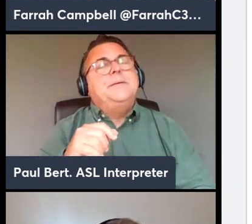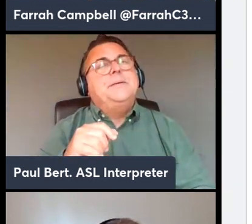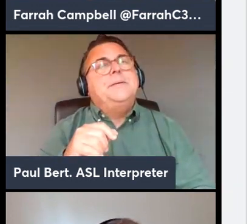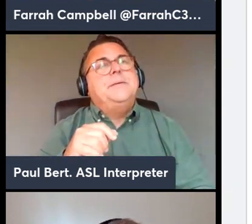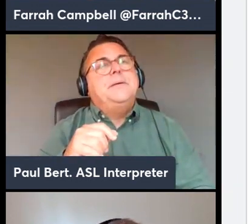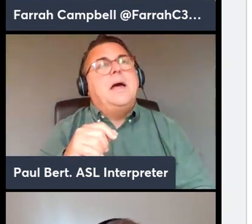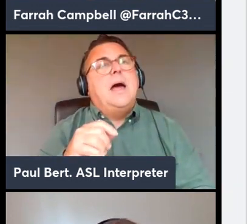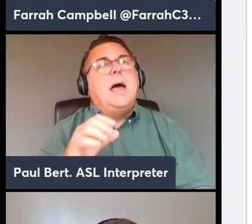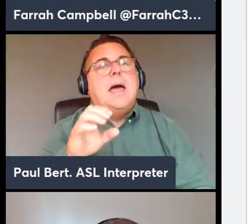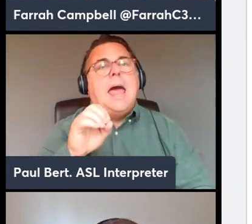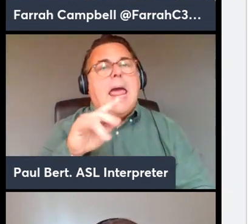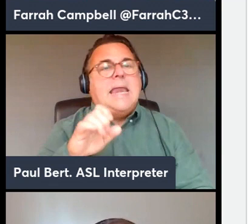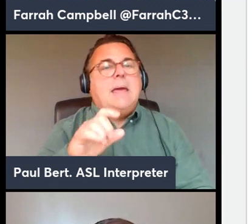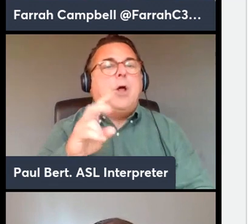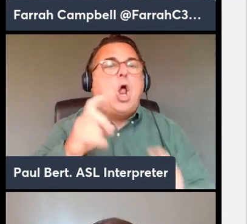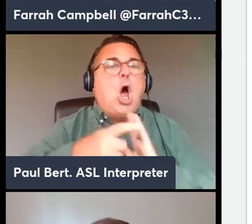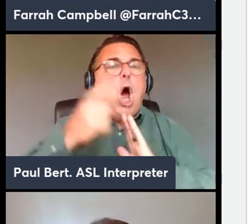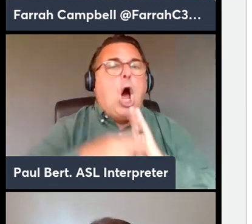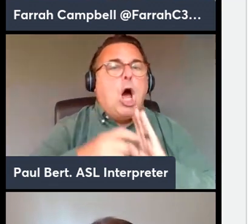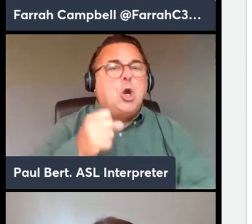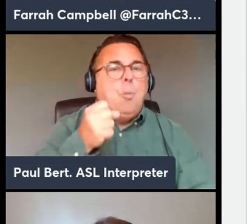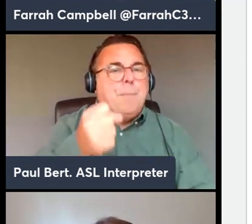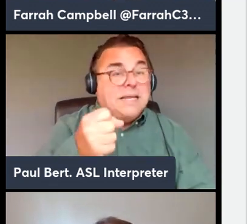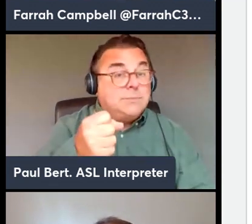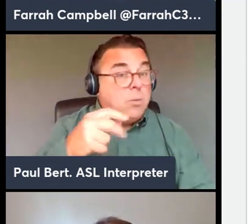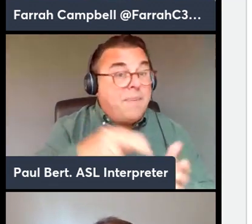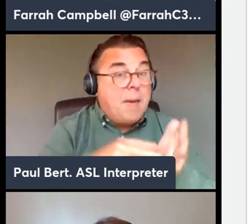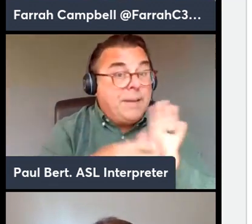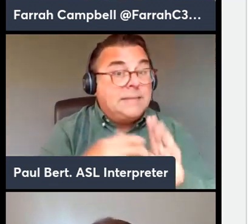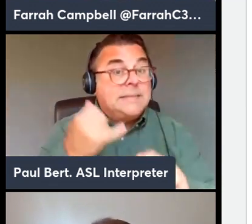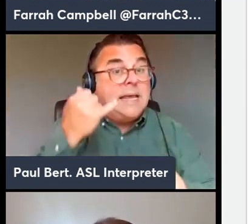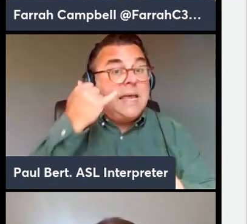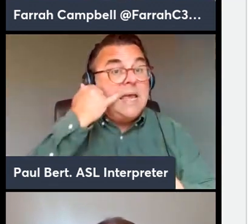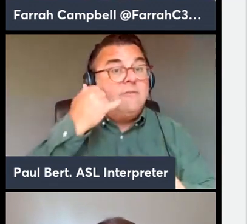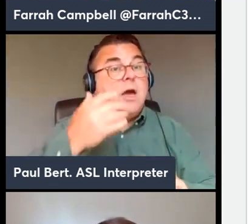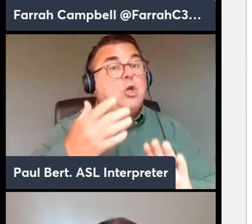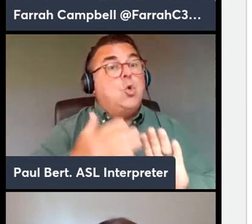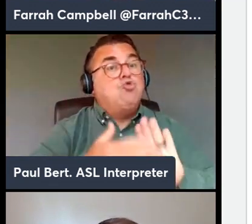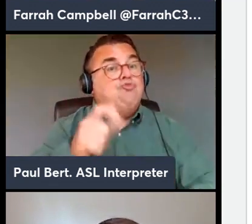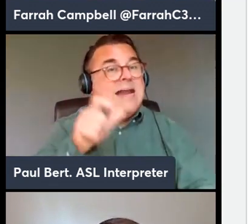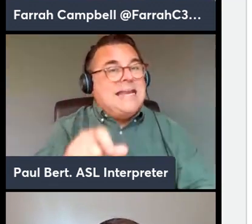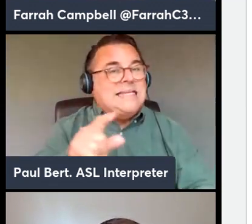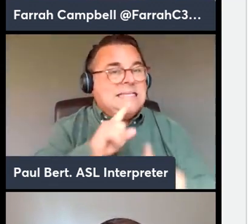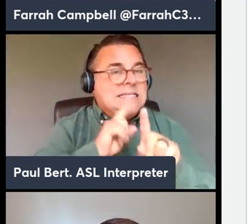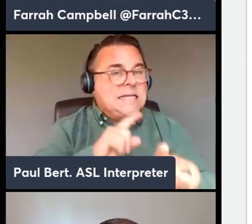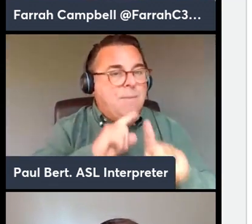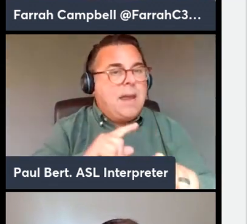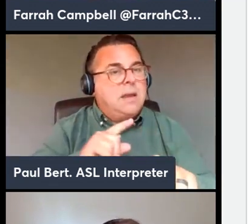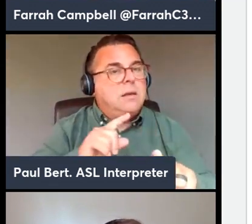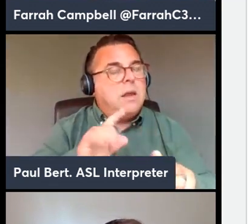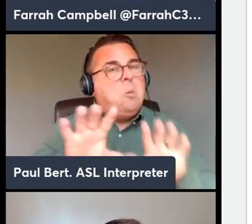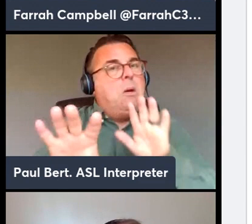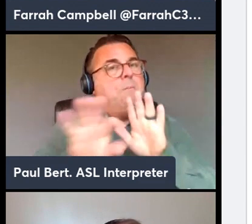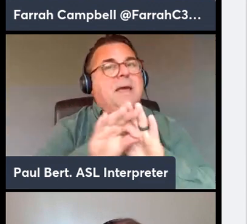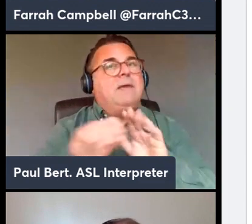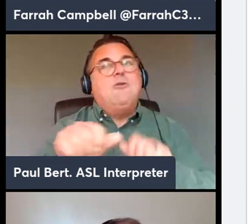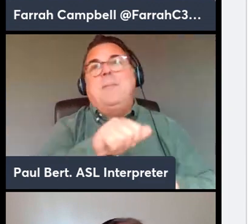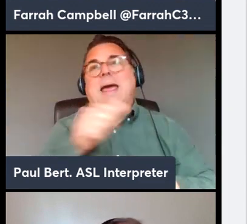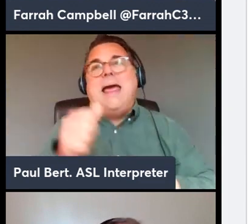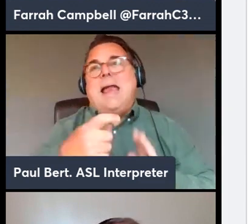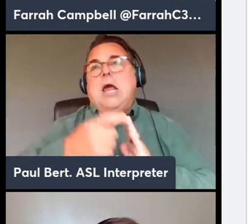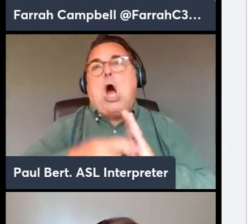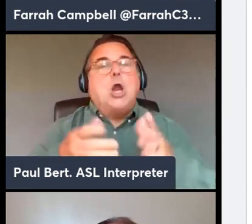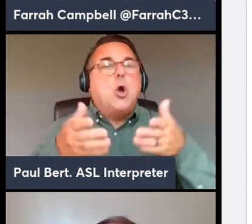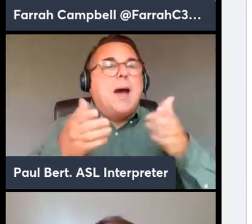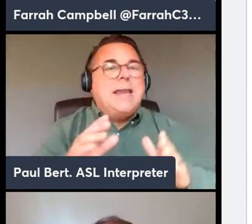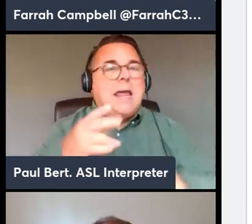I'm going to enable auto placement. What that means is that if I just do a run instances command on it, it'll pick from any auto enabled